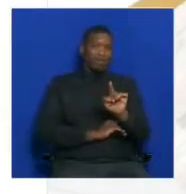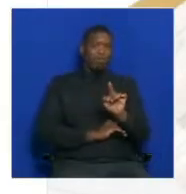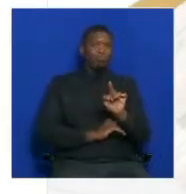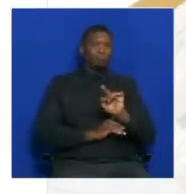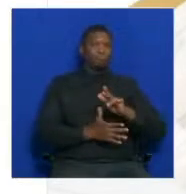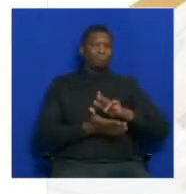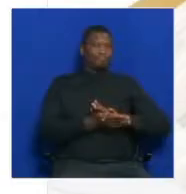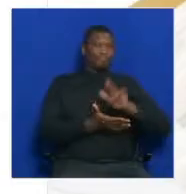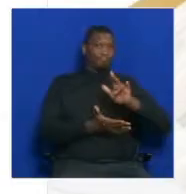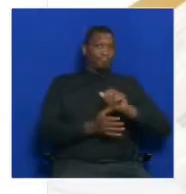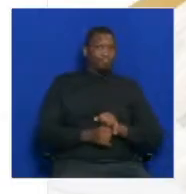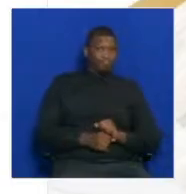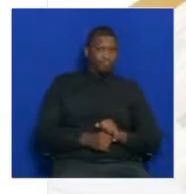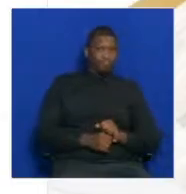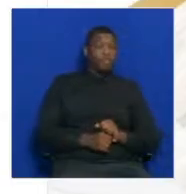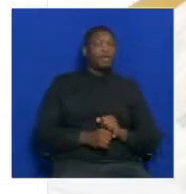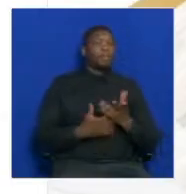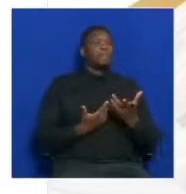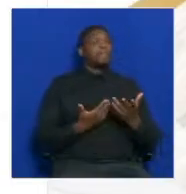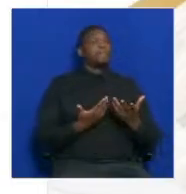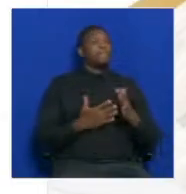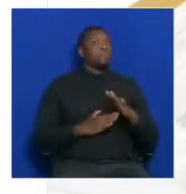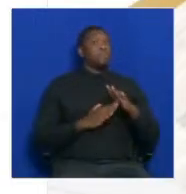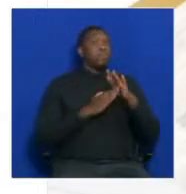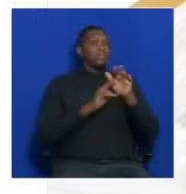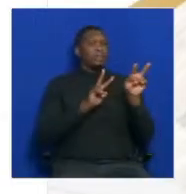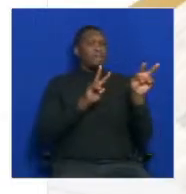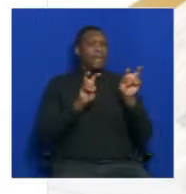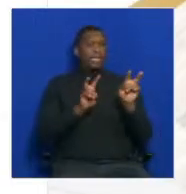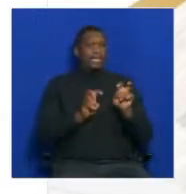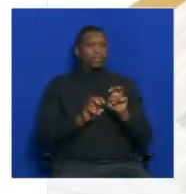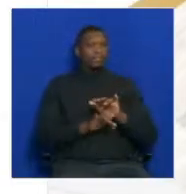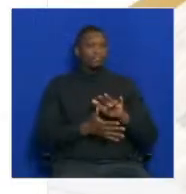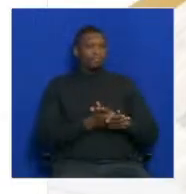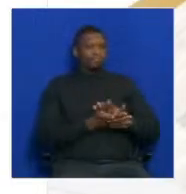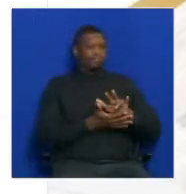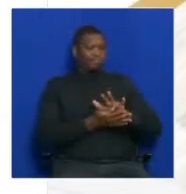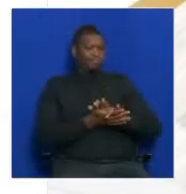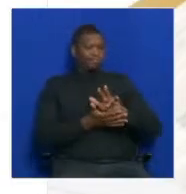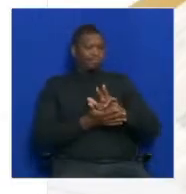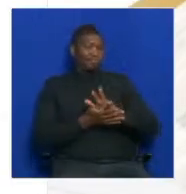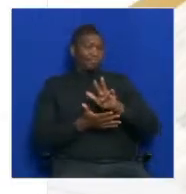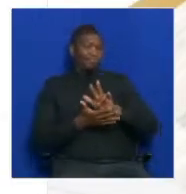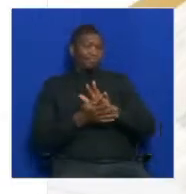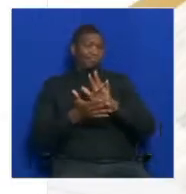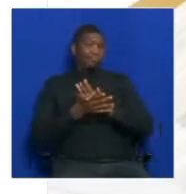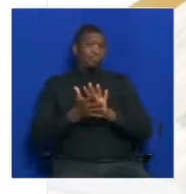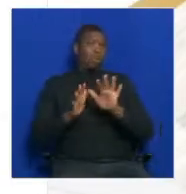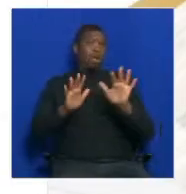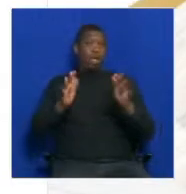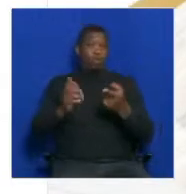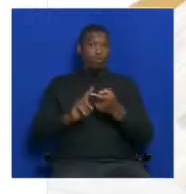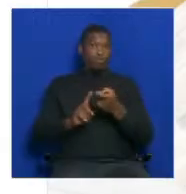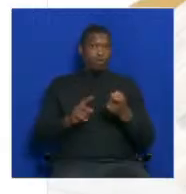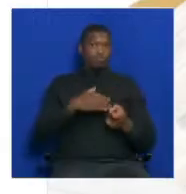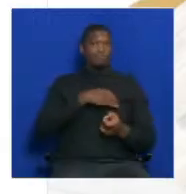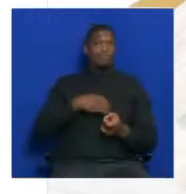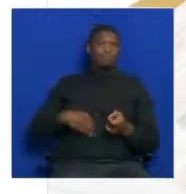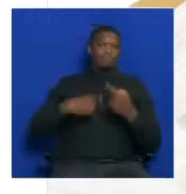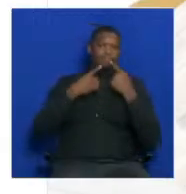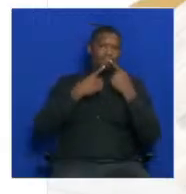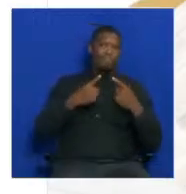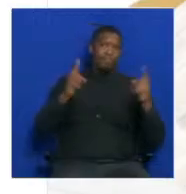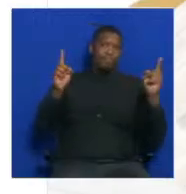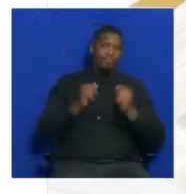Most matters in IDEC space were authorized as a result of the presidential proclamation. The table